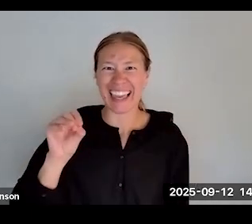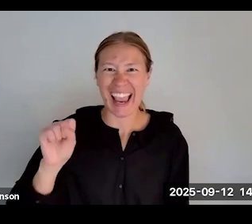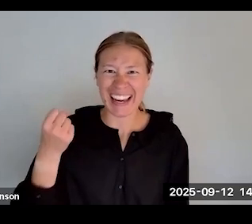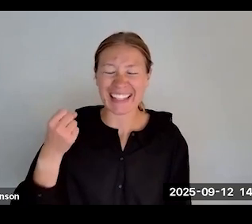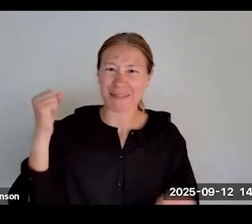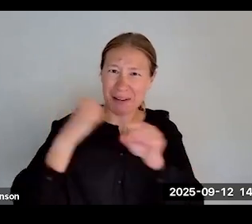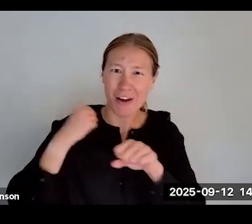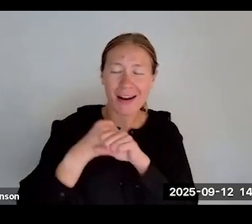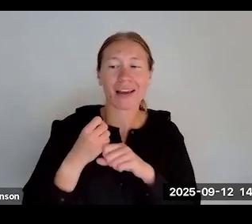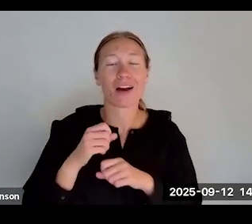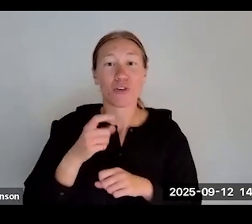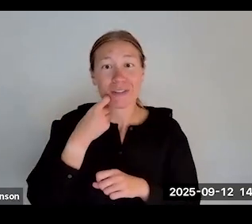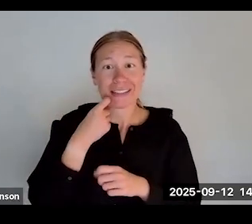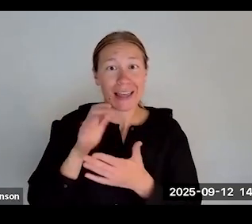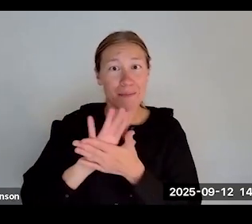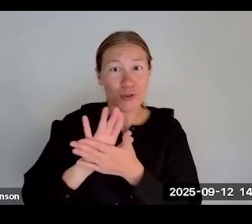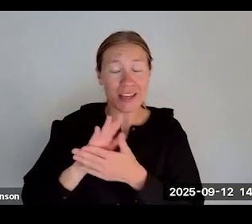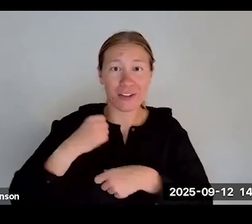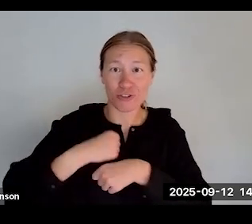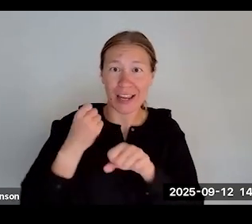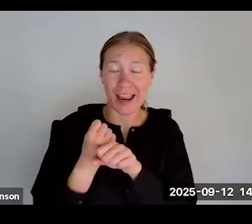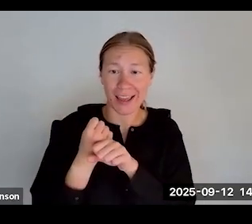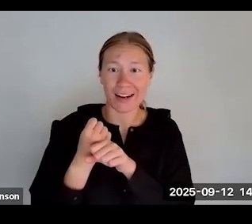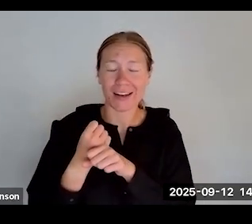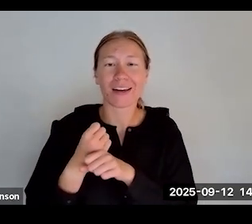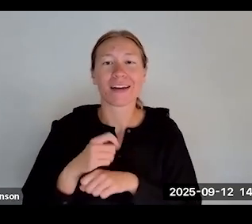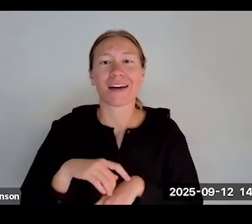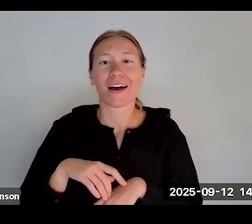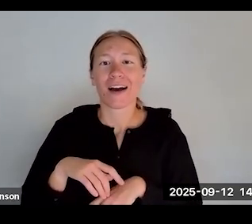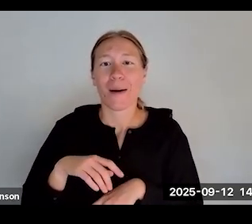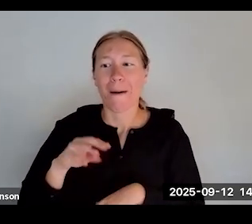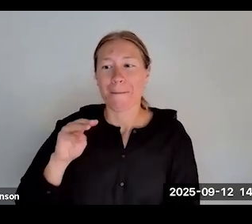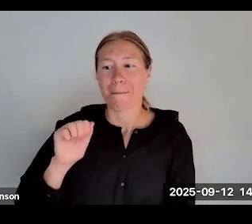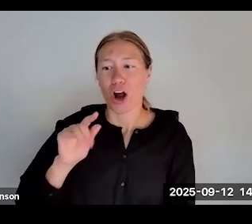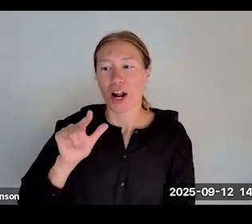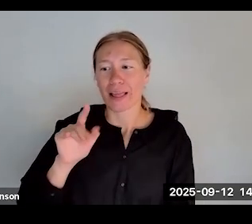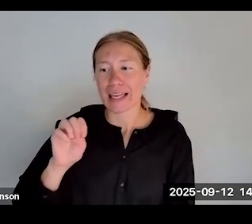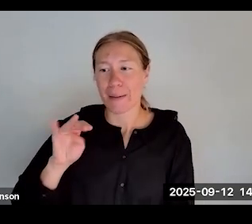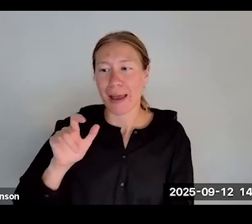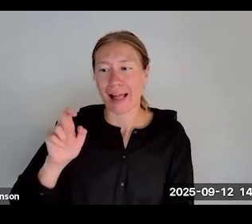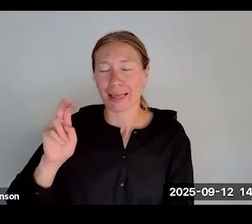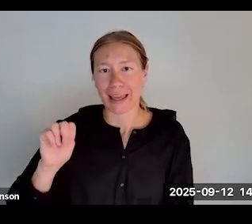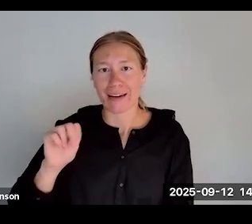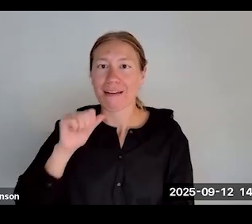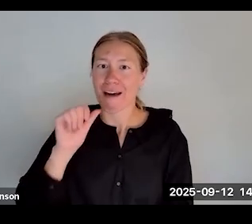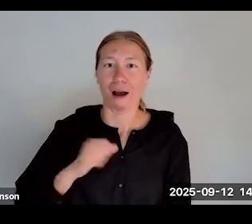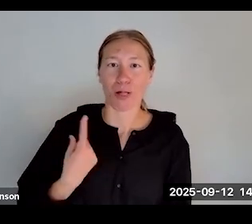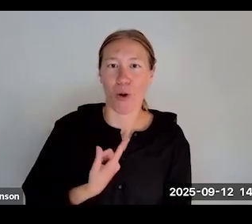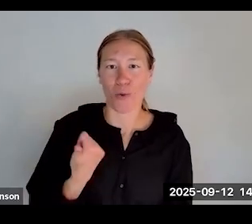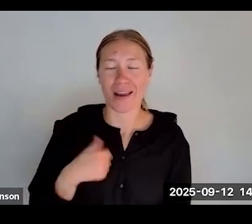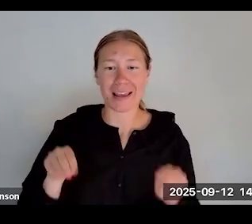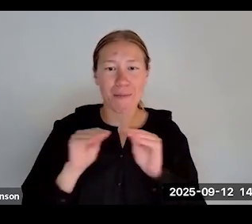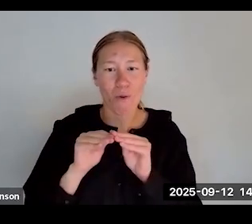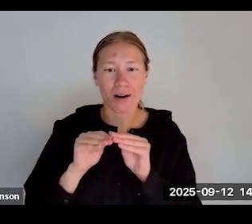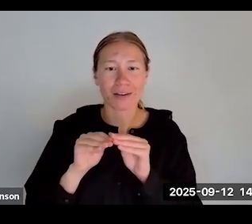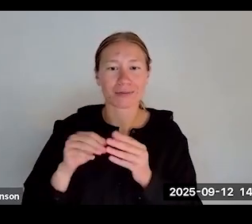recently made called Marlee Matlin, Not Alone Anymore, which was released in 2025. Her book has a rating